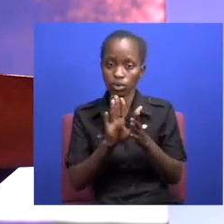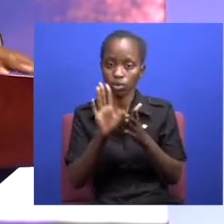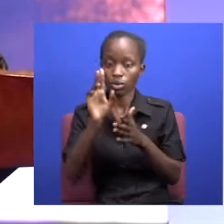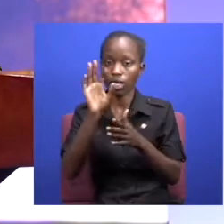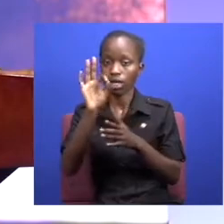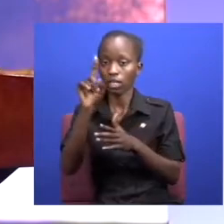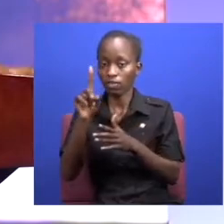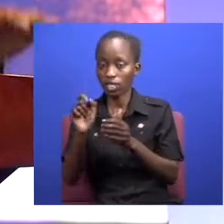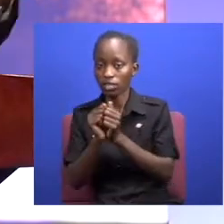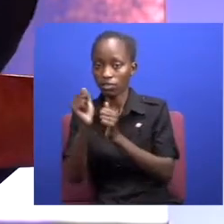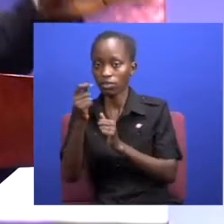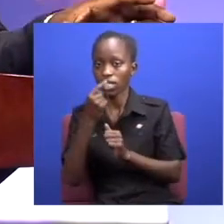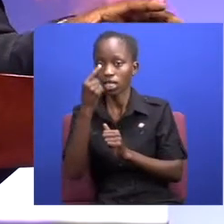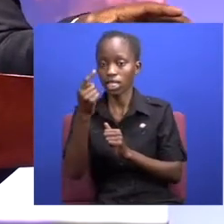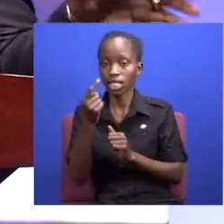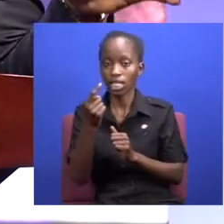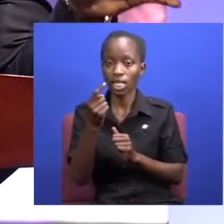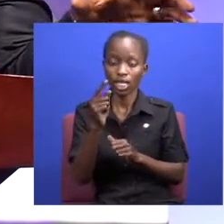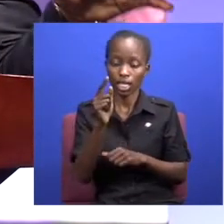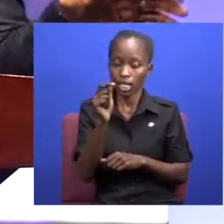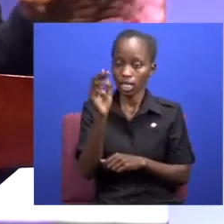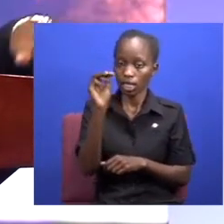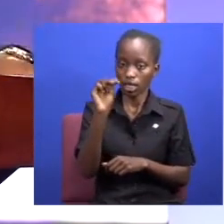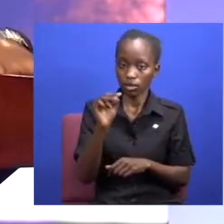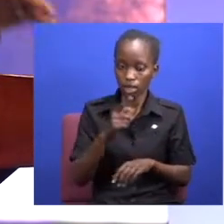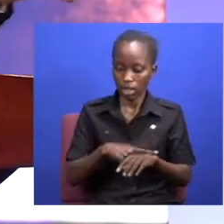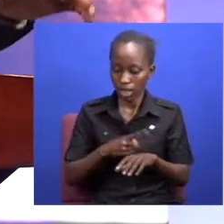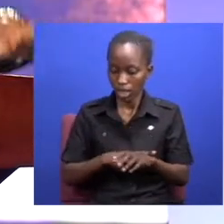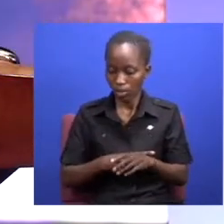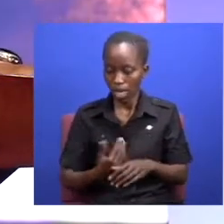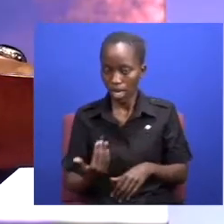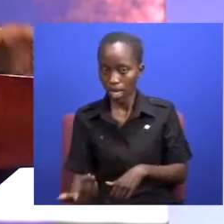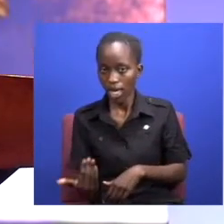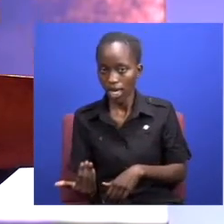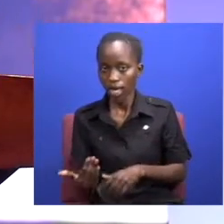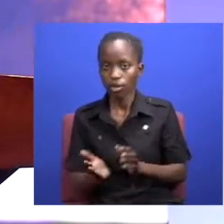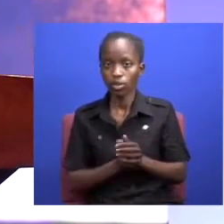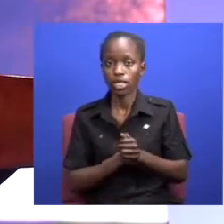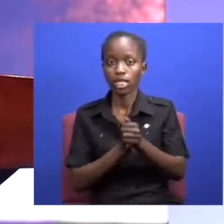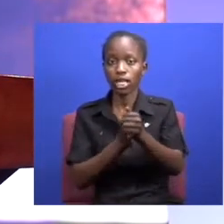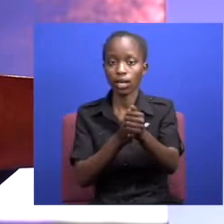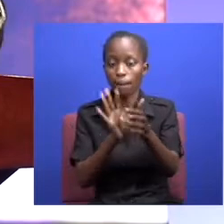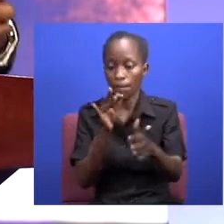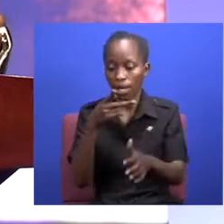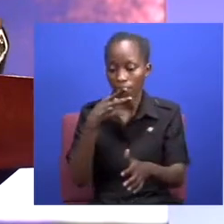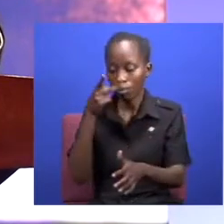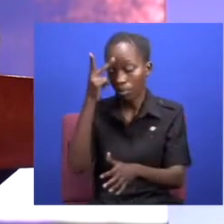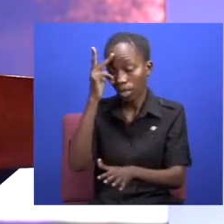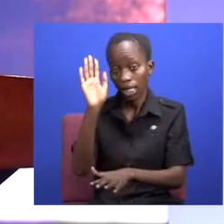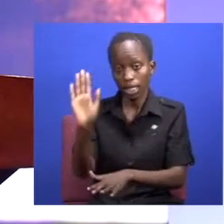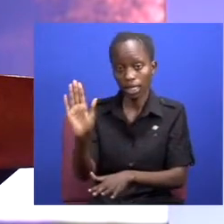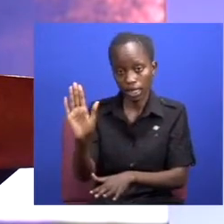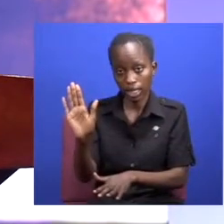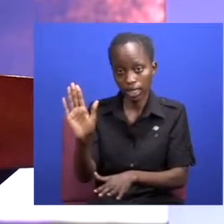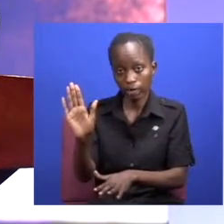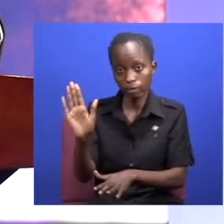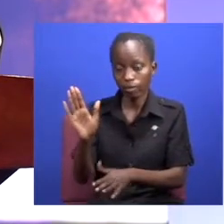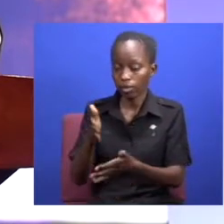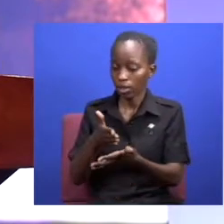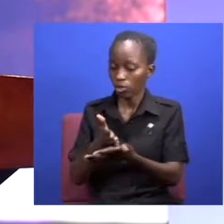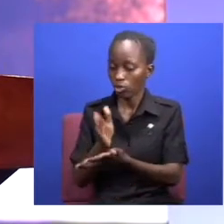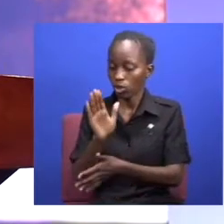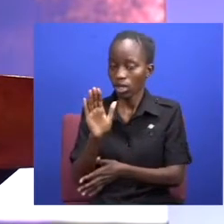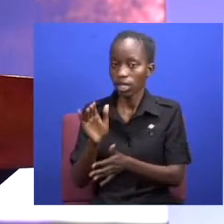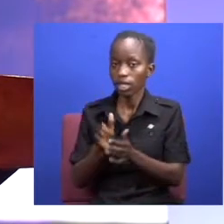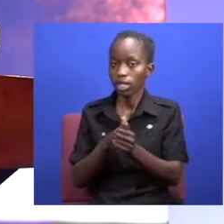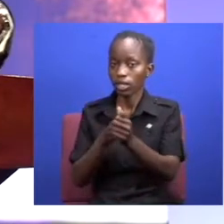tells us, that Timothy, as a child, from his childhood, was guided by his parents. And by such guiding,